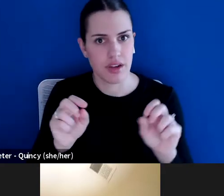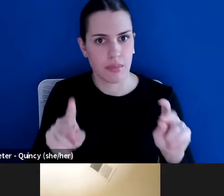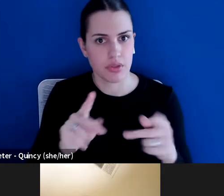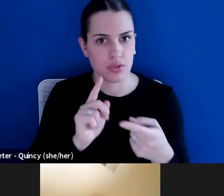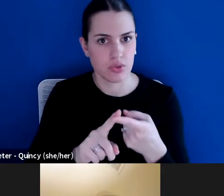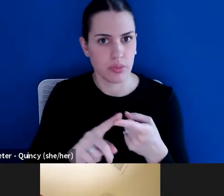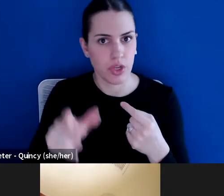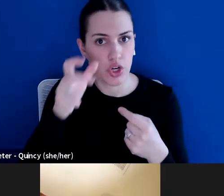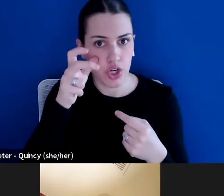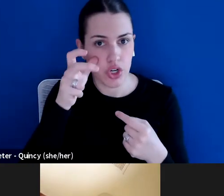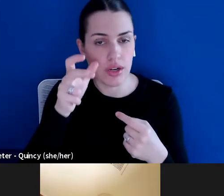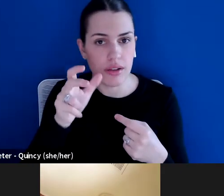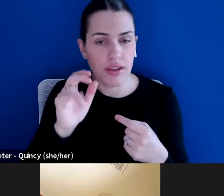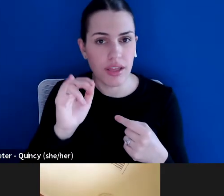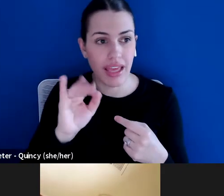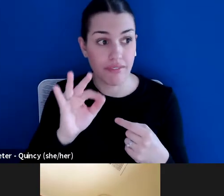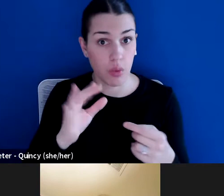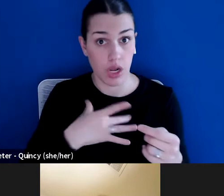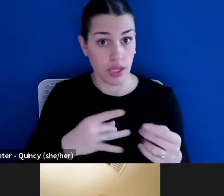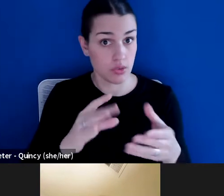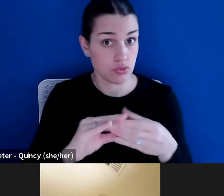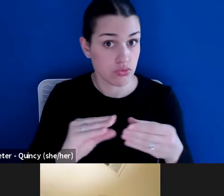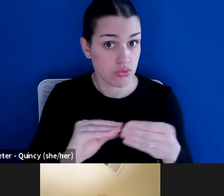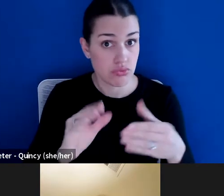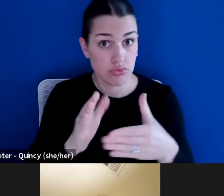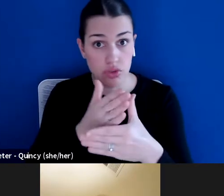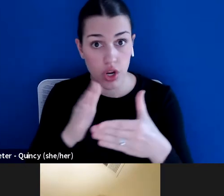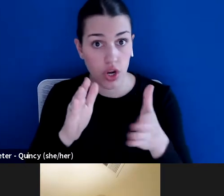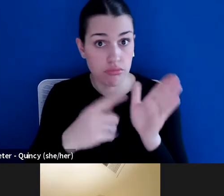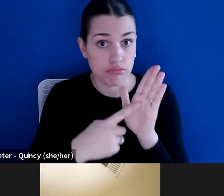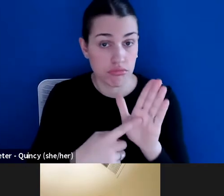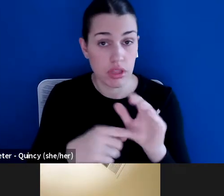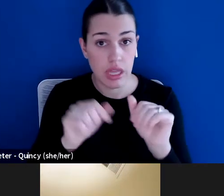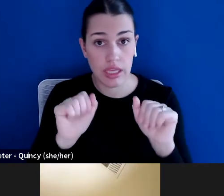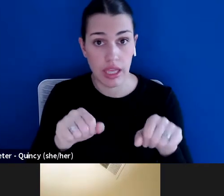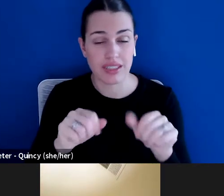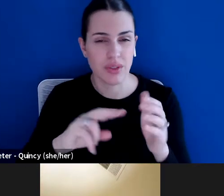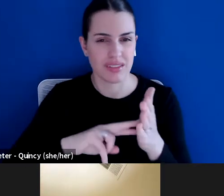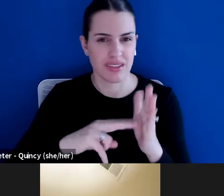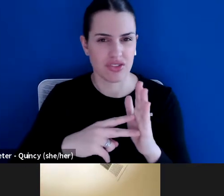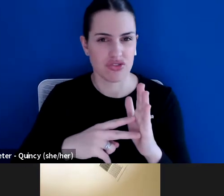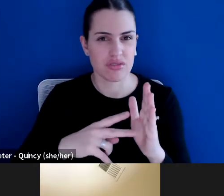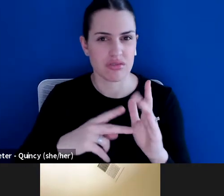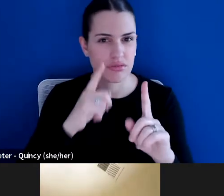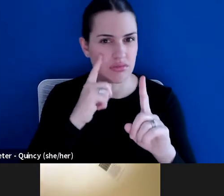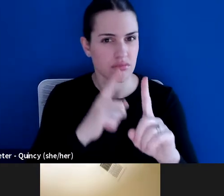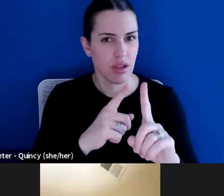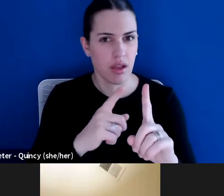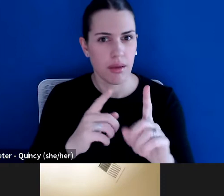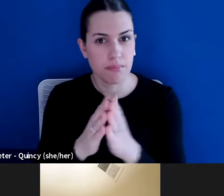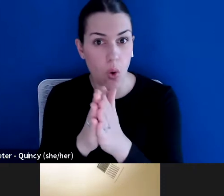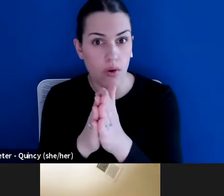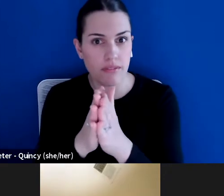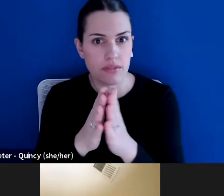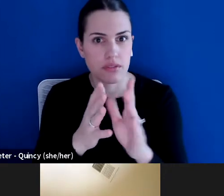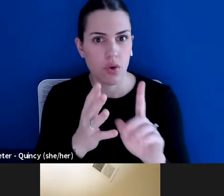heard if they'd like to be heard and if they'd like to share, that we avoid assigning intentions, motives, or beliefs to others, that we call people by